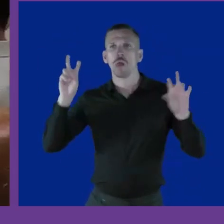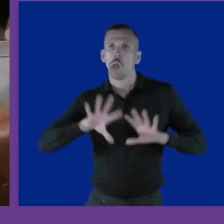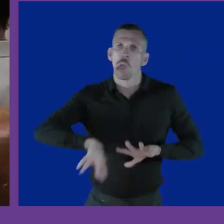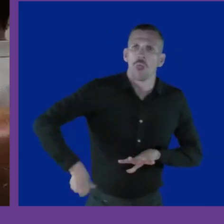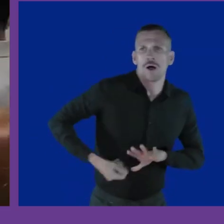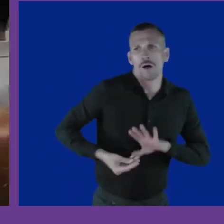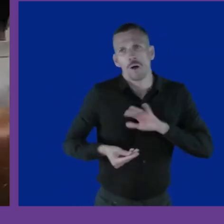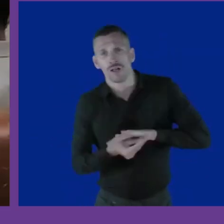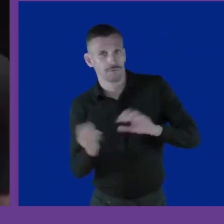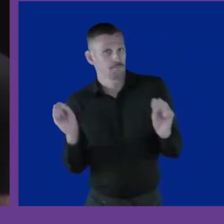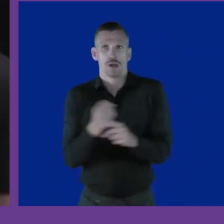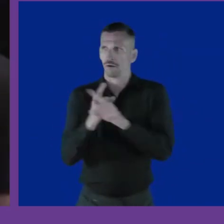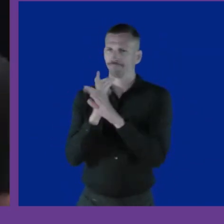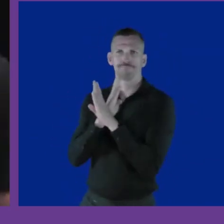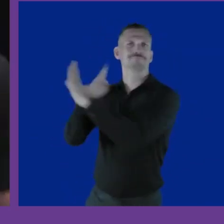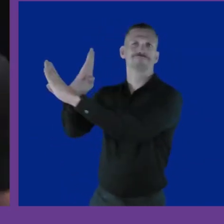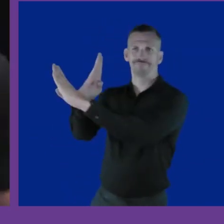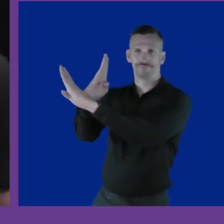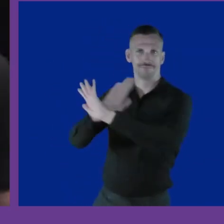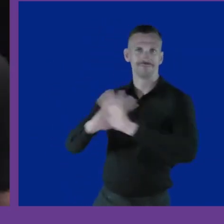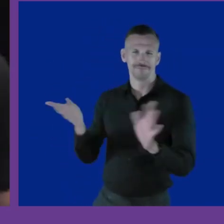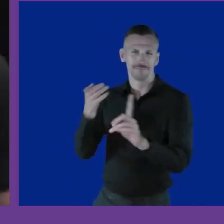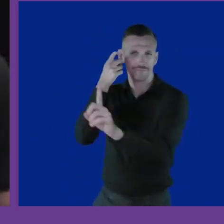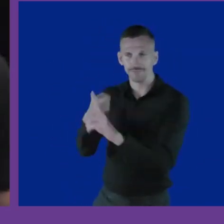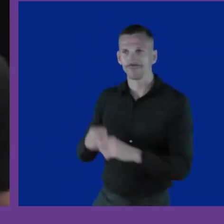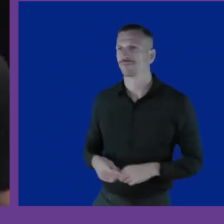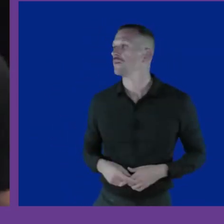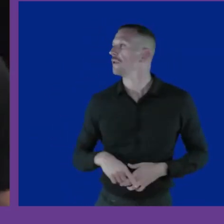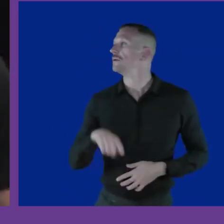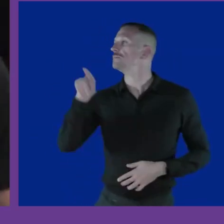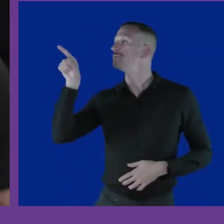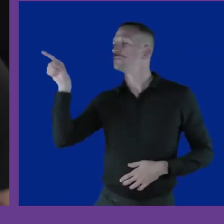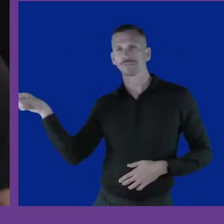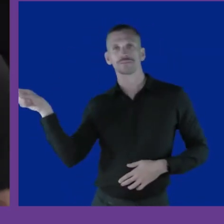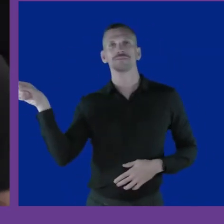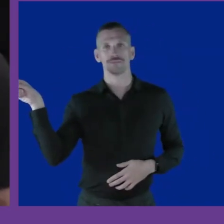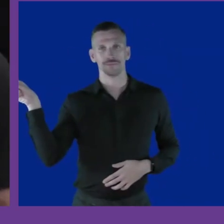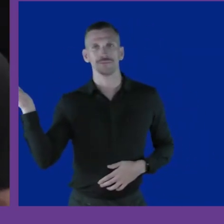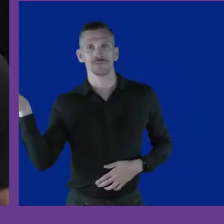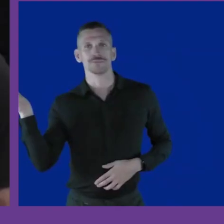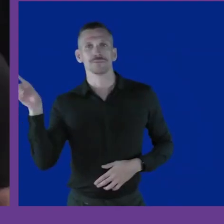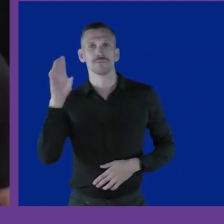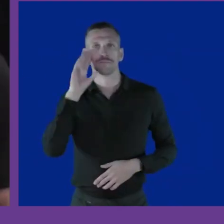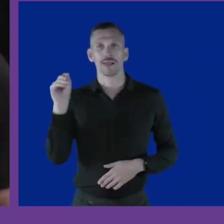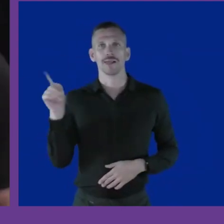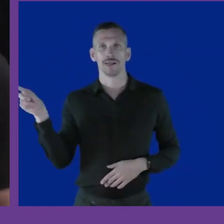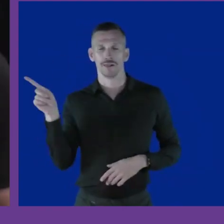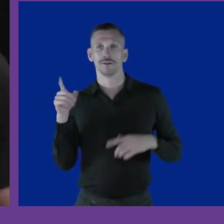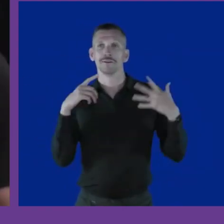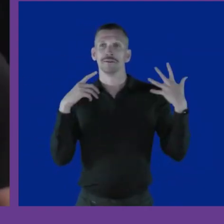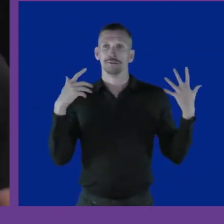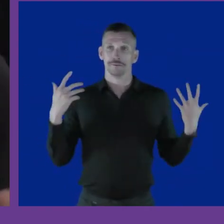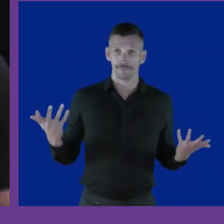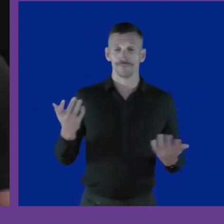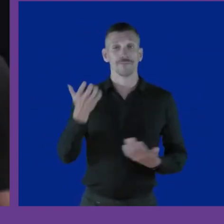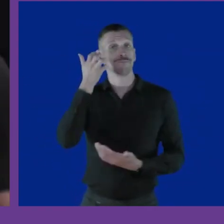sort of information. Of course. Yeah, so a collaboration is probably in need there, because tap to pay with phones work